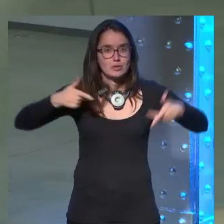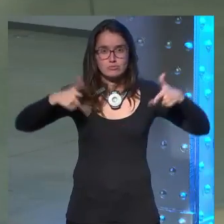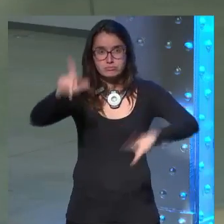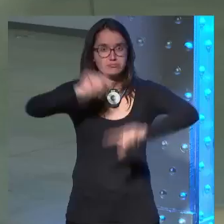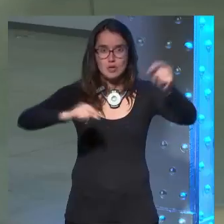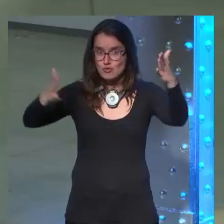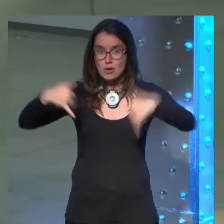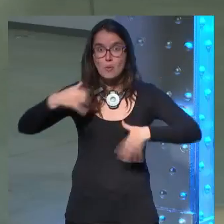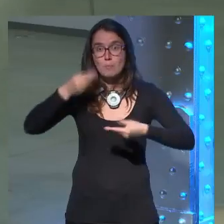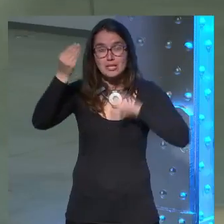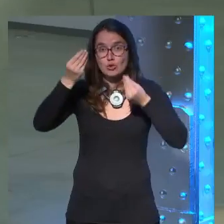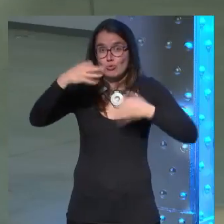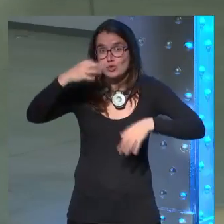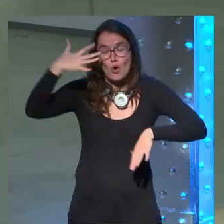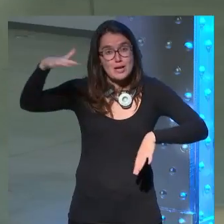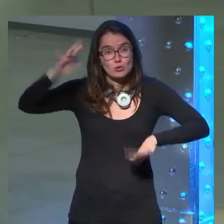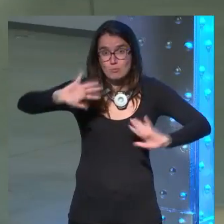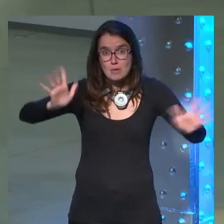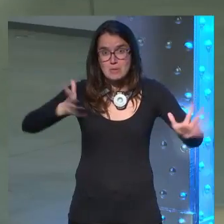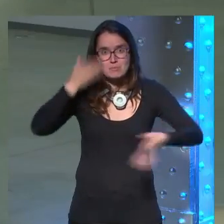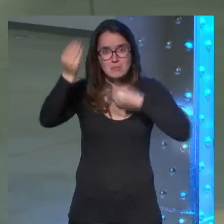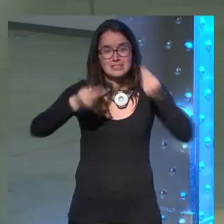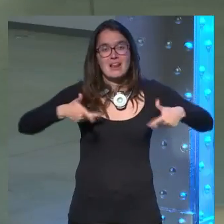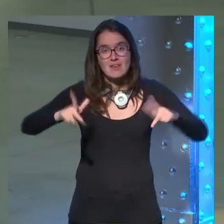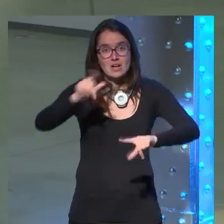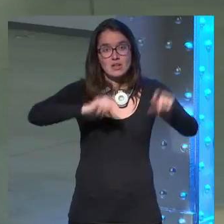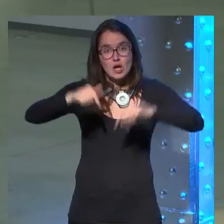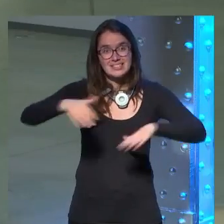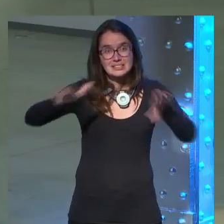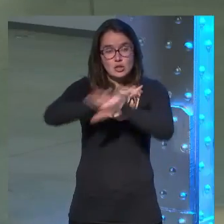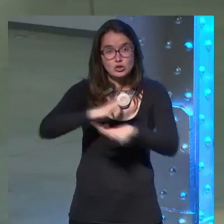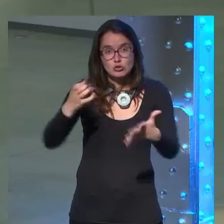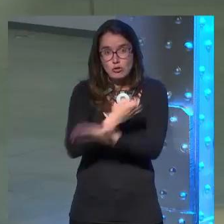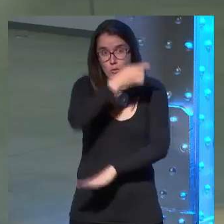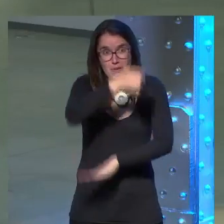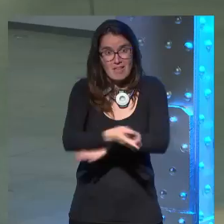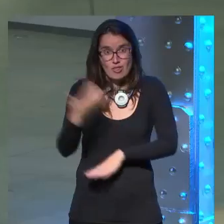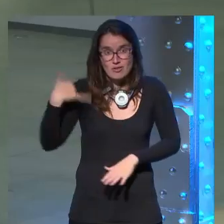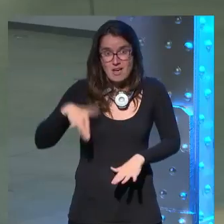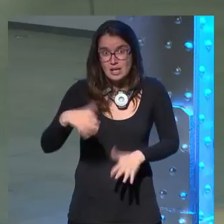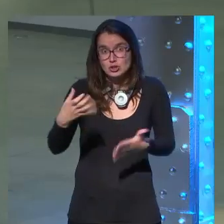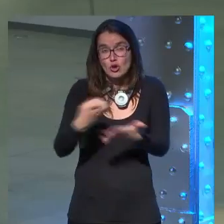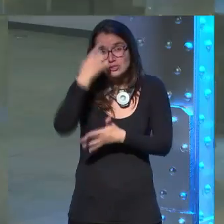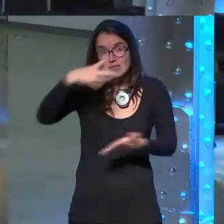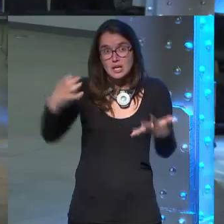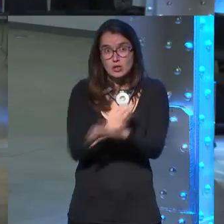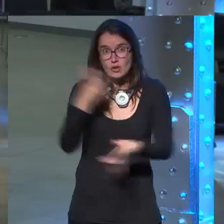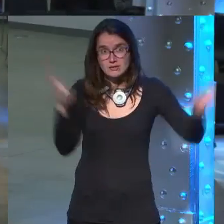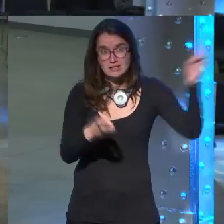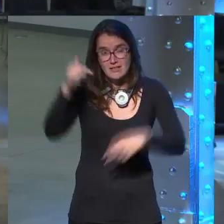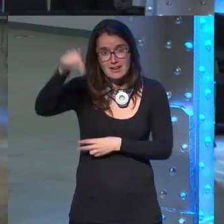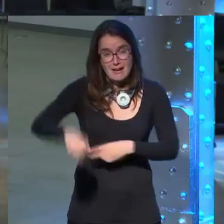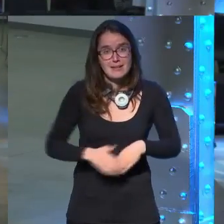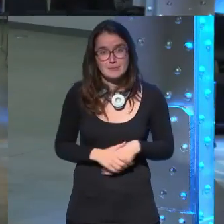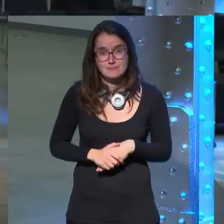You thought you had free will coming here tonight? It was all determined. I knew you were all coming here. This physicist, as a